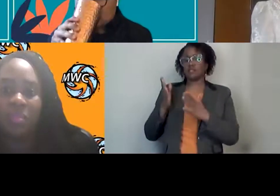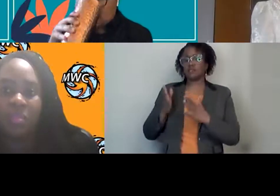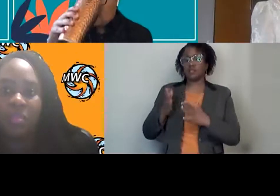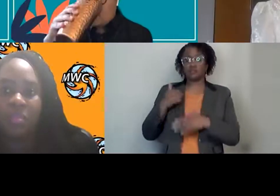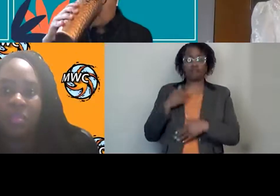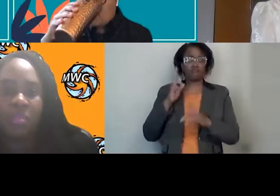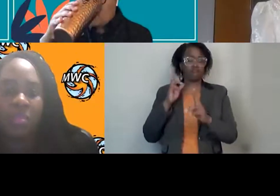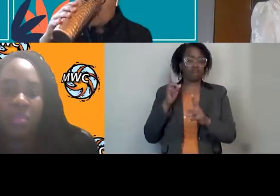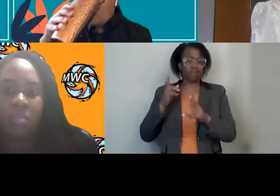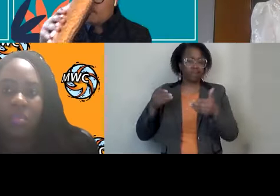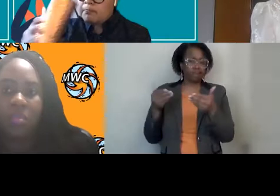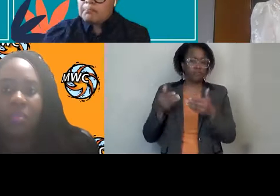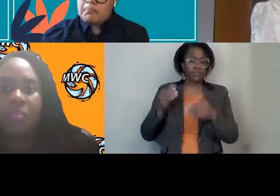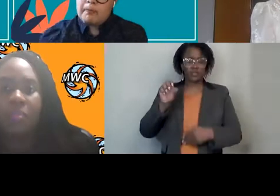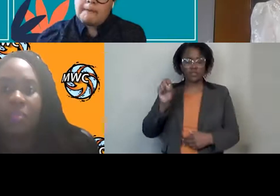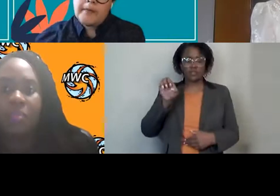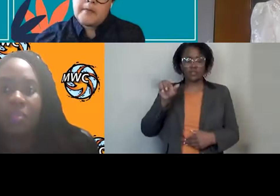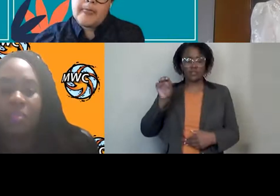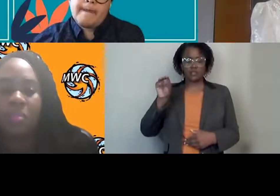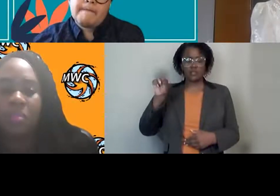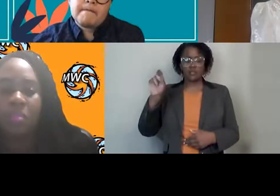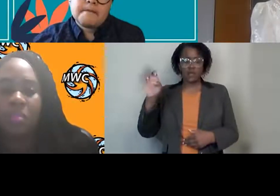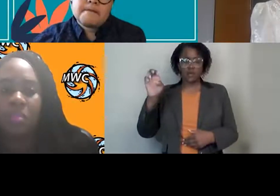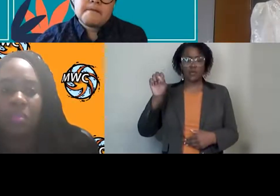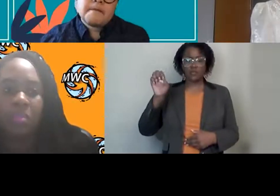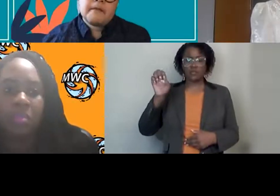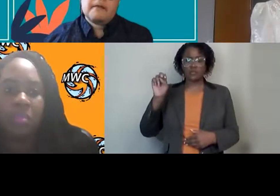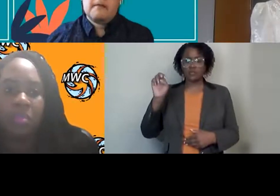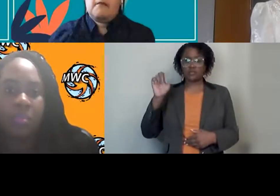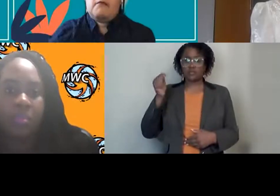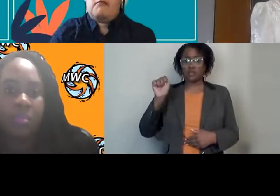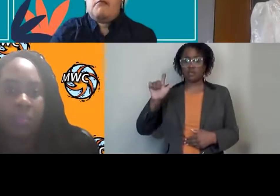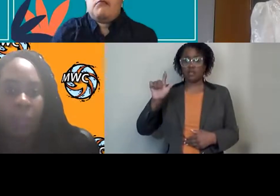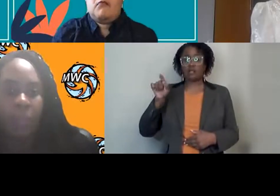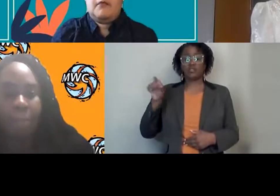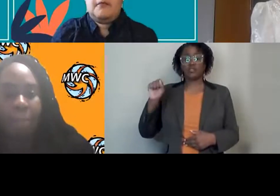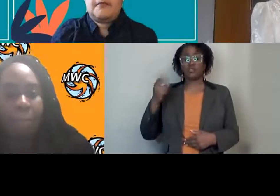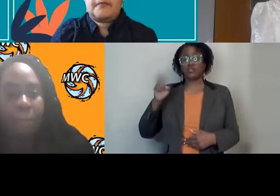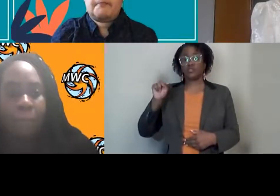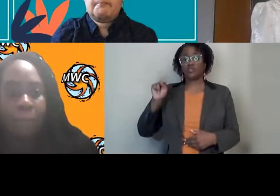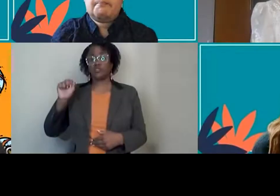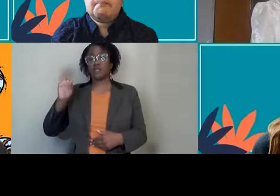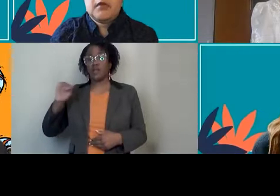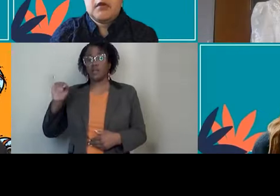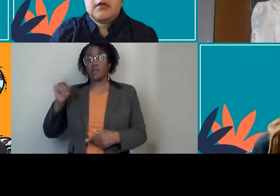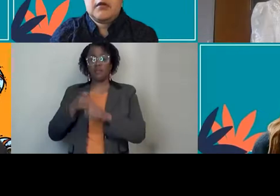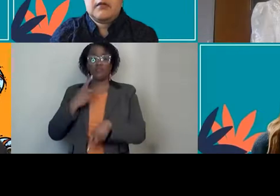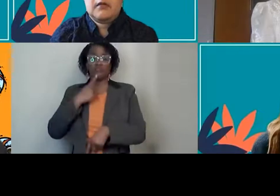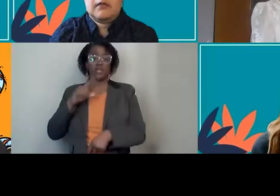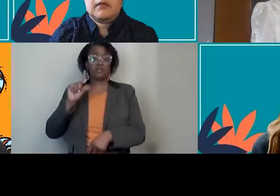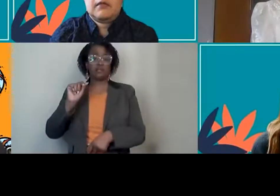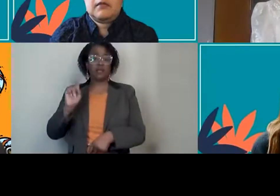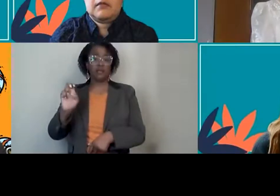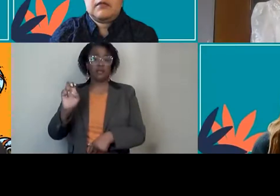the honor of introducing is Simone Senogeles. She is Anishinaabe from the Red Lake Nation in